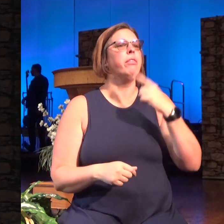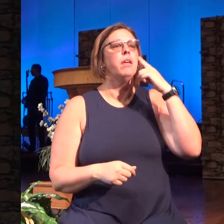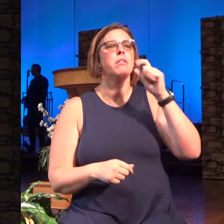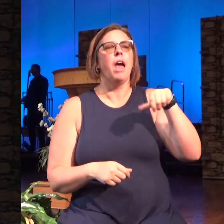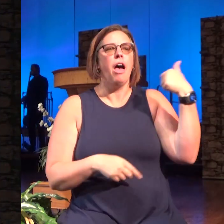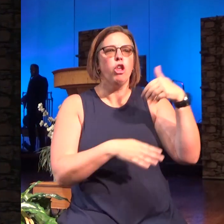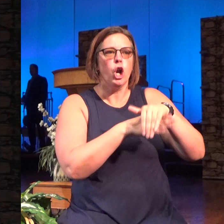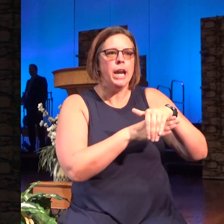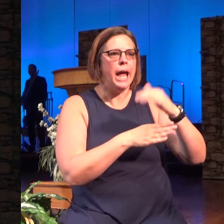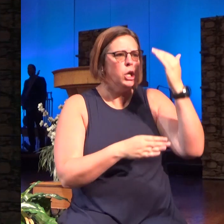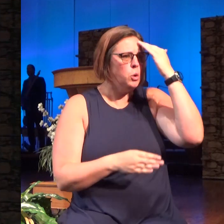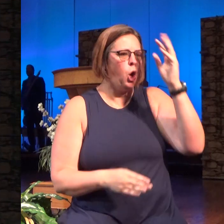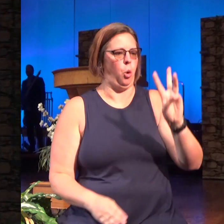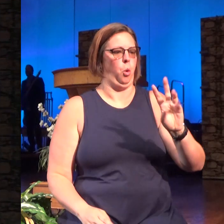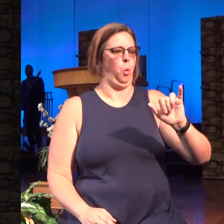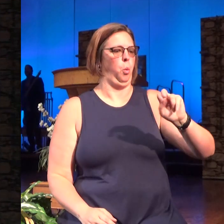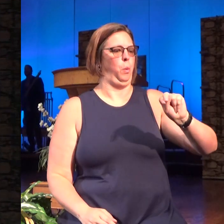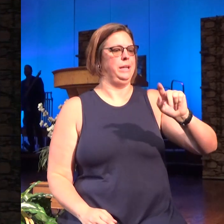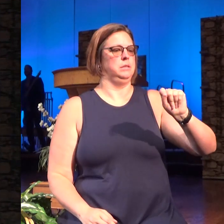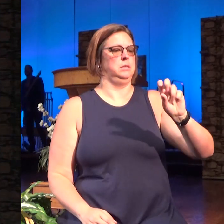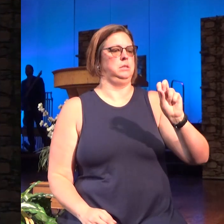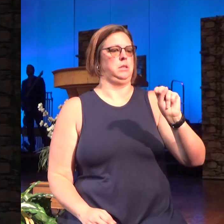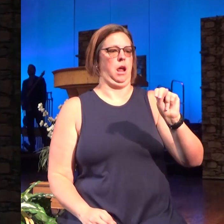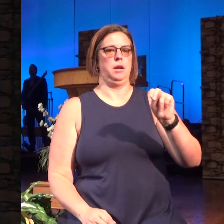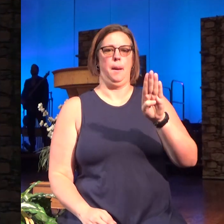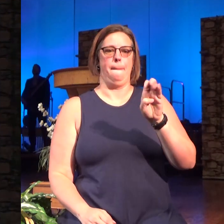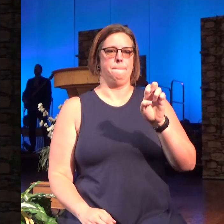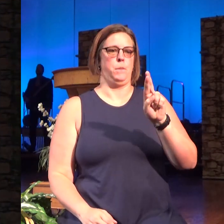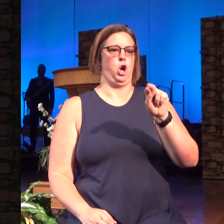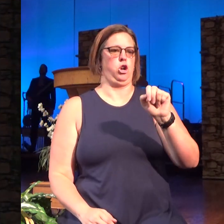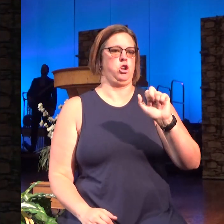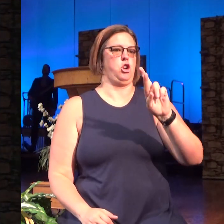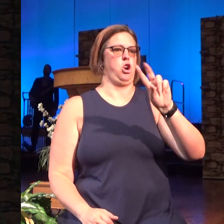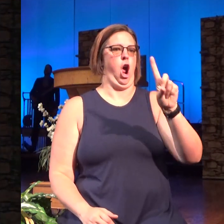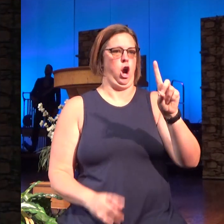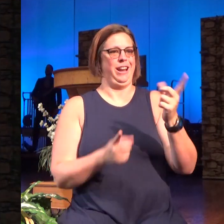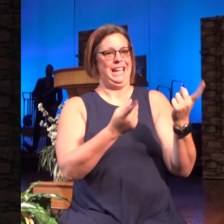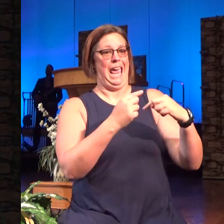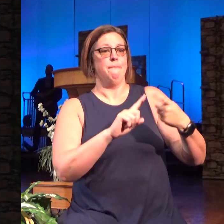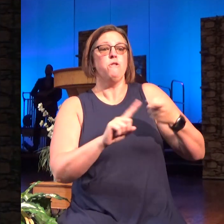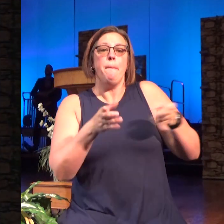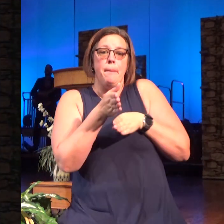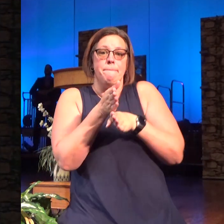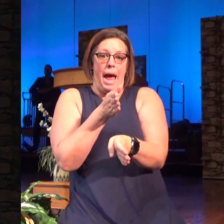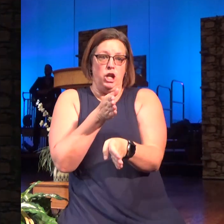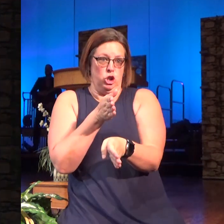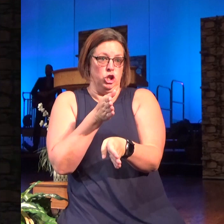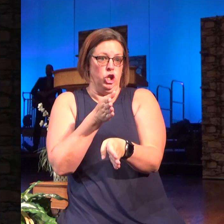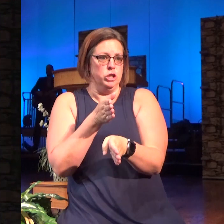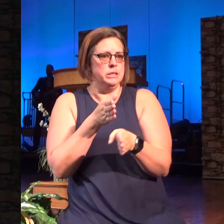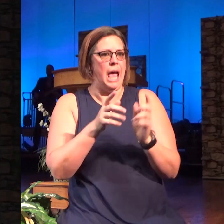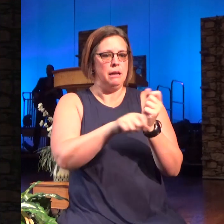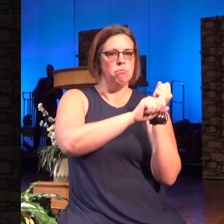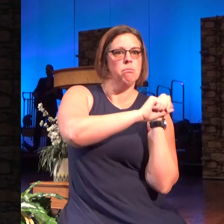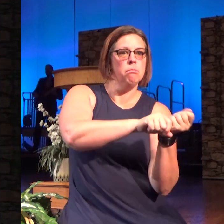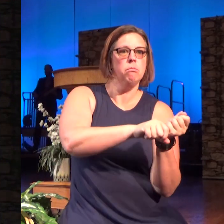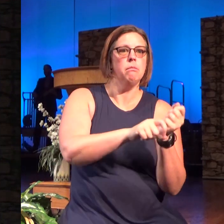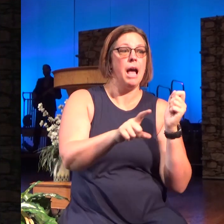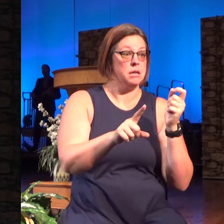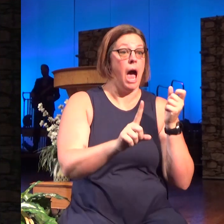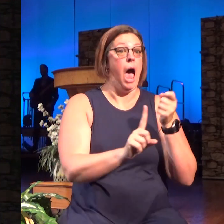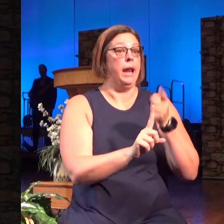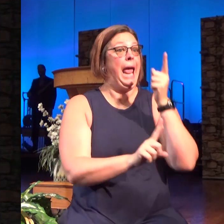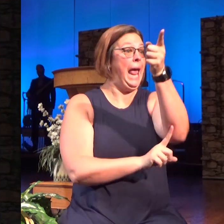Bernard came up after 11 seasons in the minors and got a base hit. Who witnessed that moment? One of the great